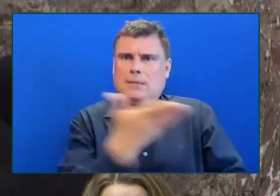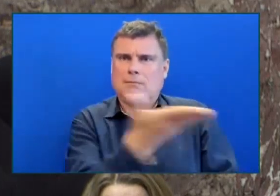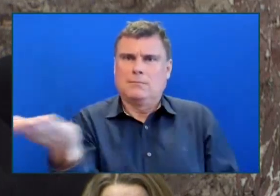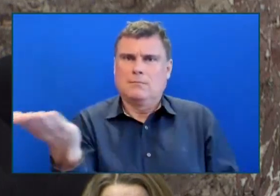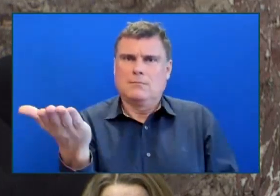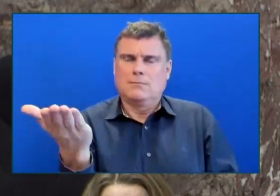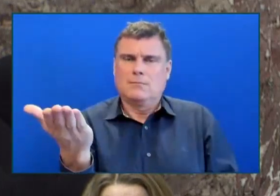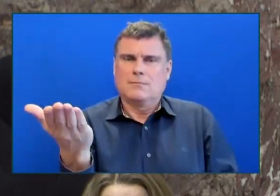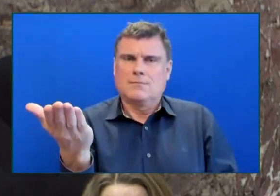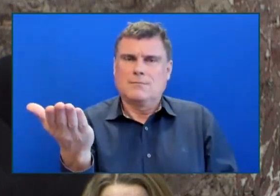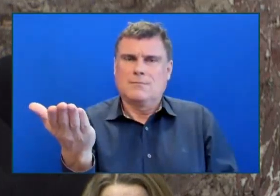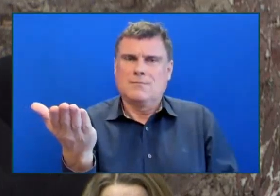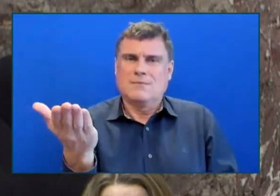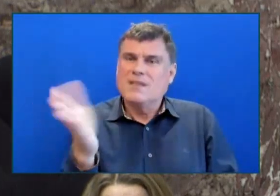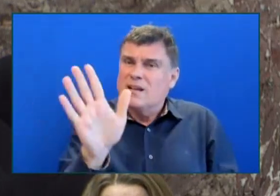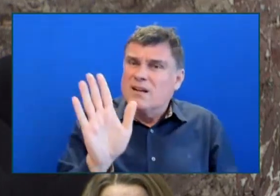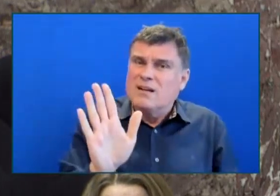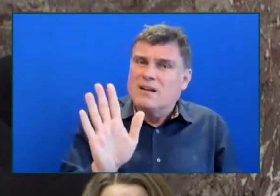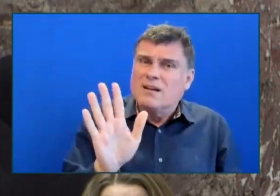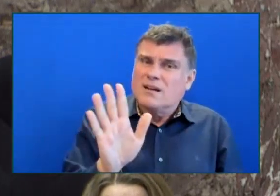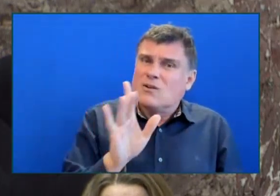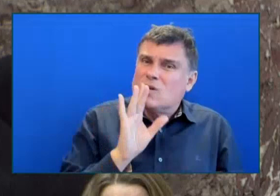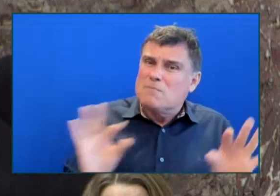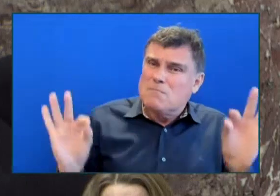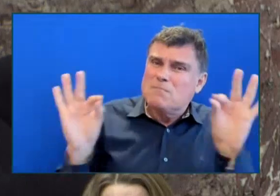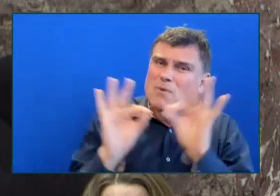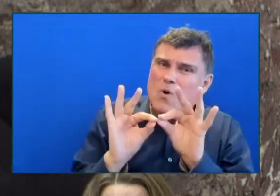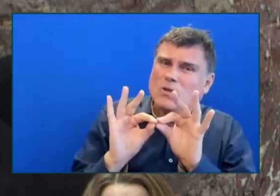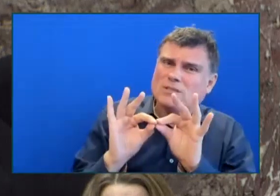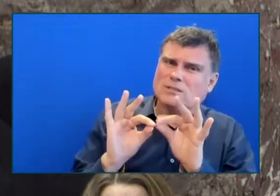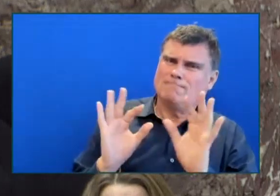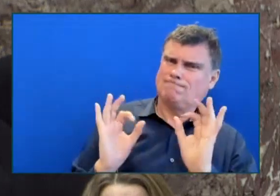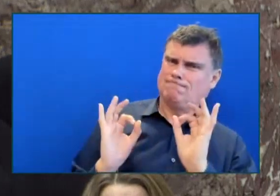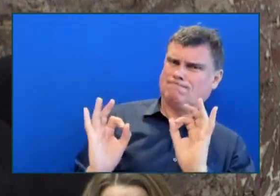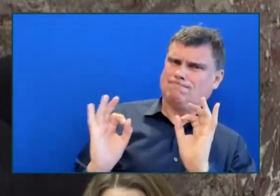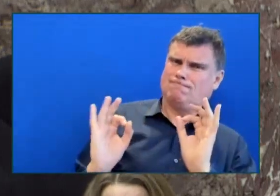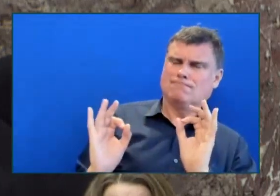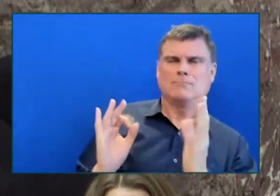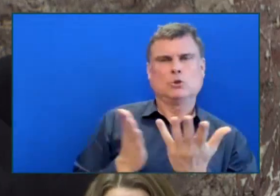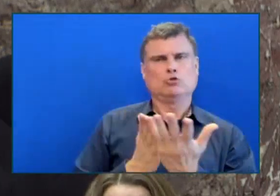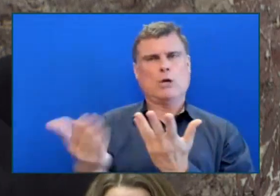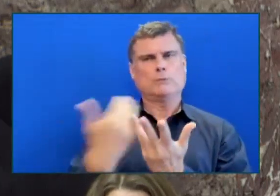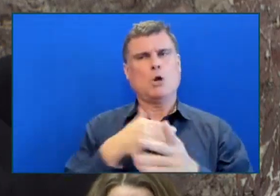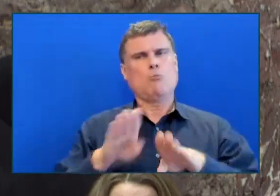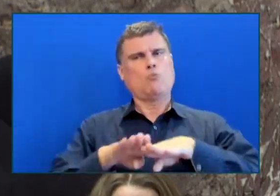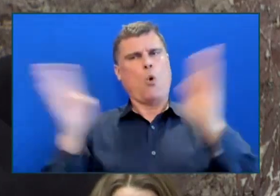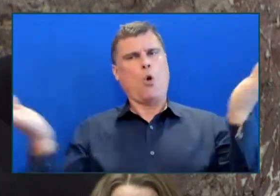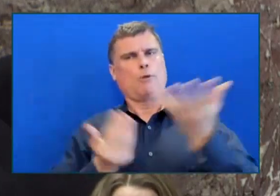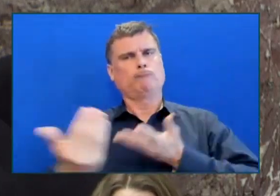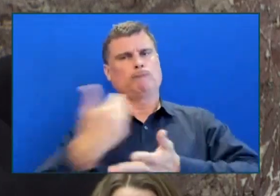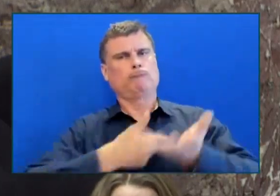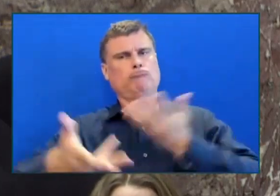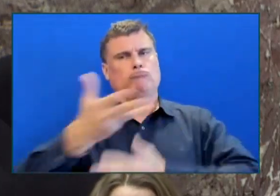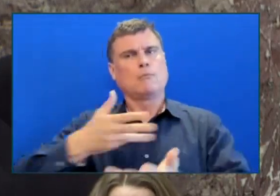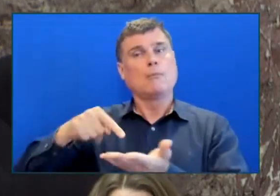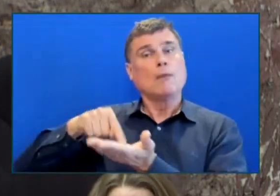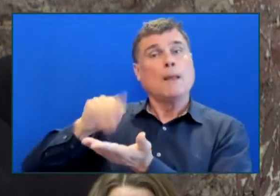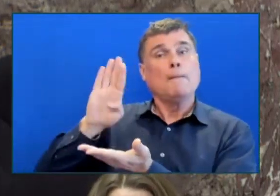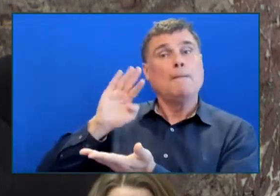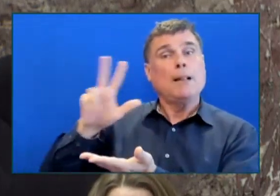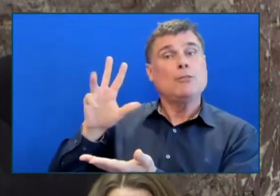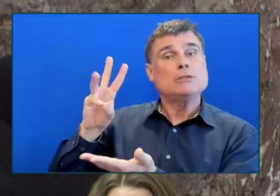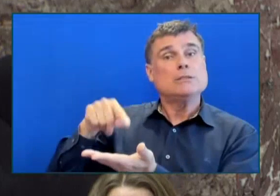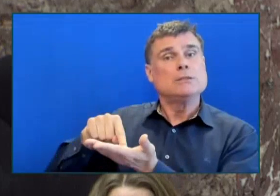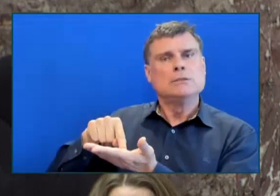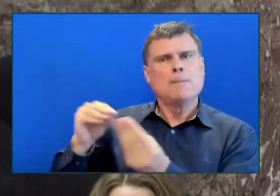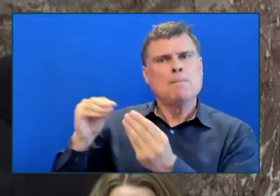have a bill, Honourable Speaker, members. that takes proactive action against discrimination after the In Plain Sight report, after a